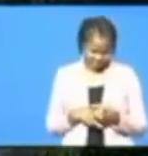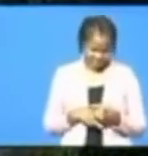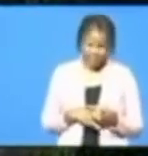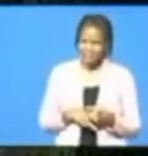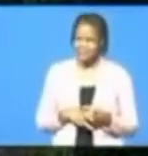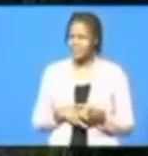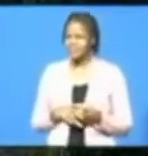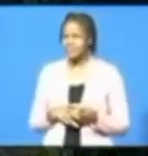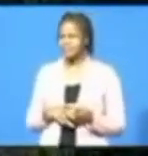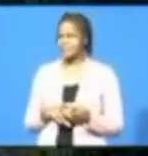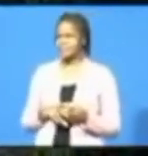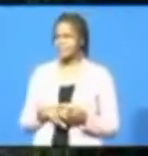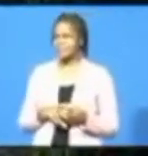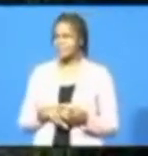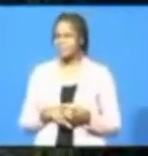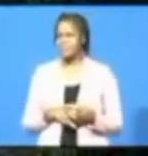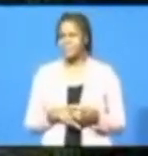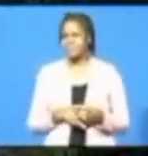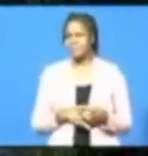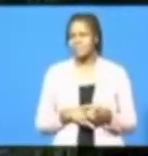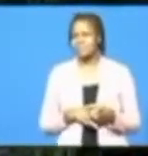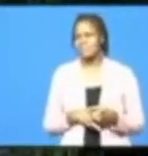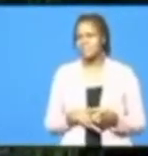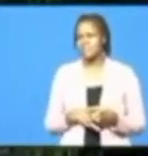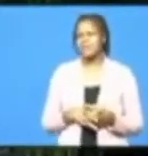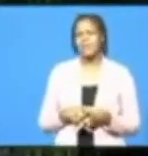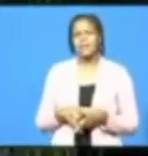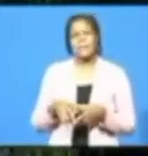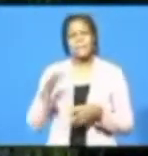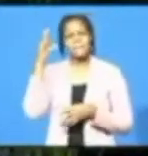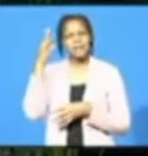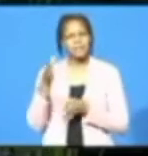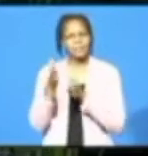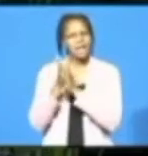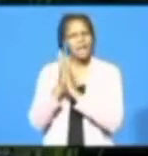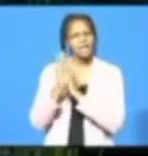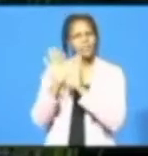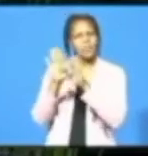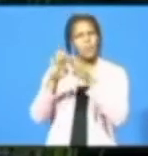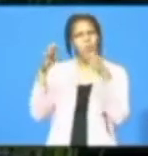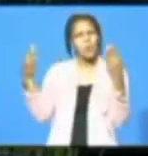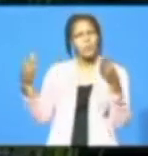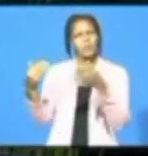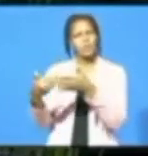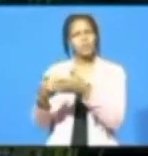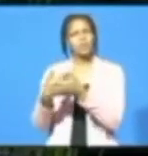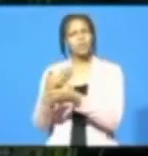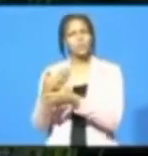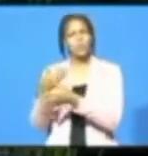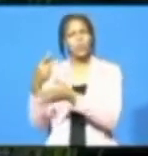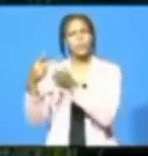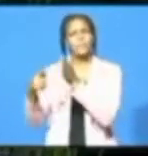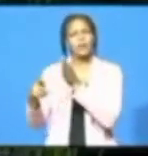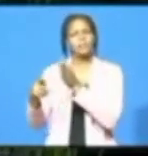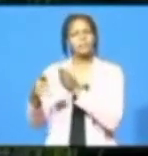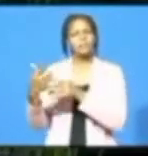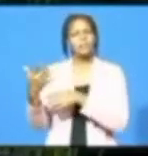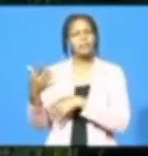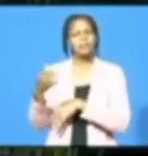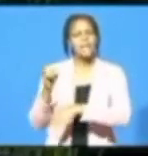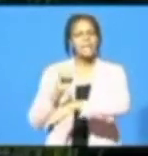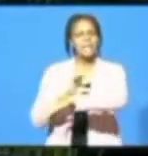was asked to open the new session of the Kansas Senate.